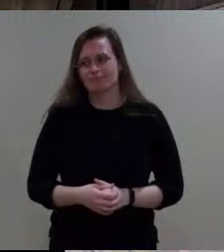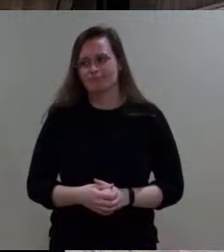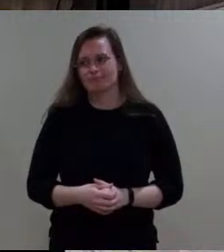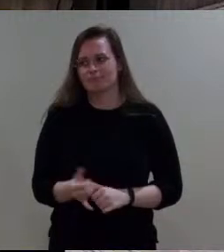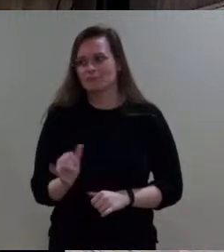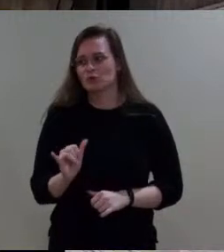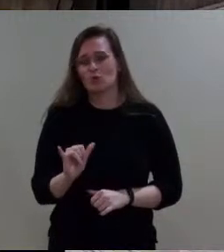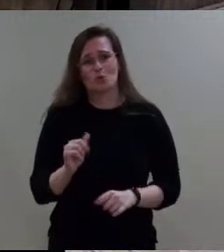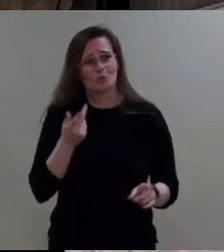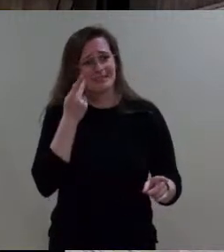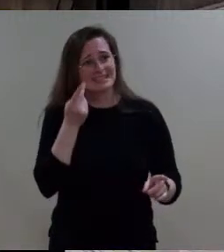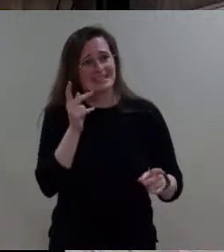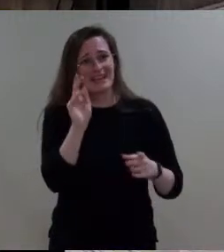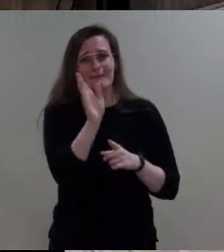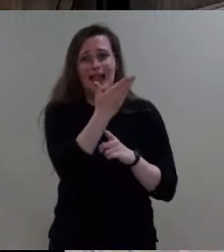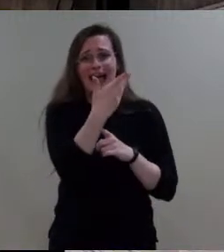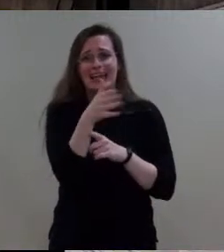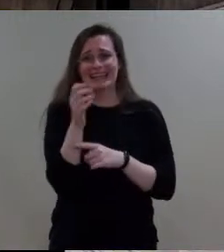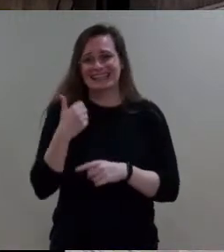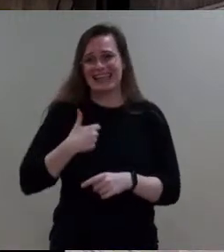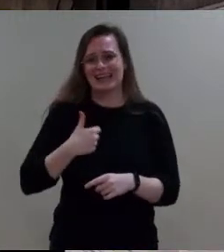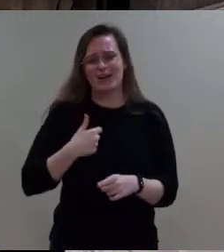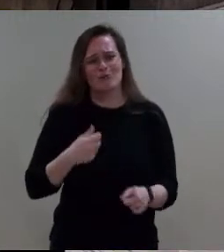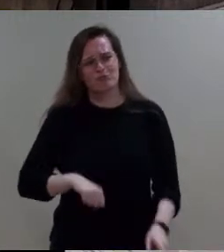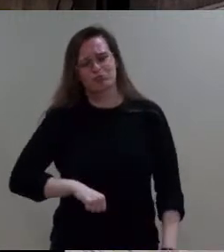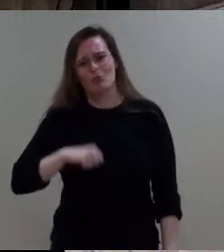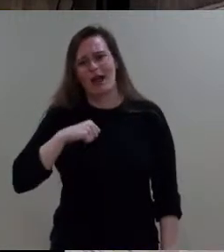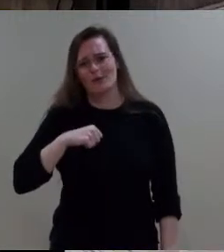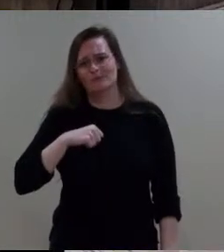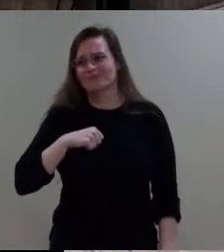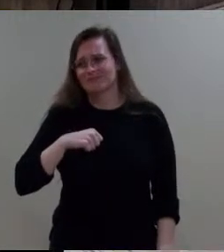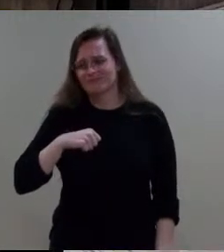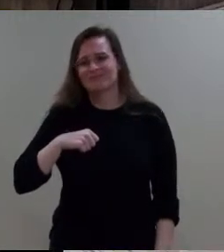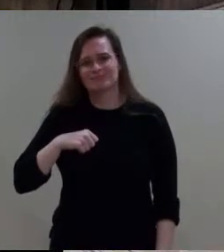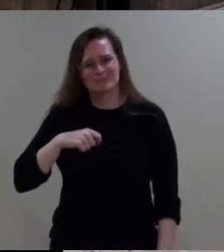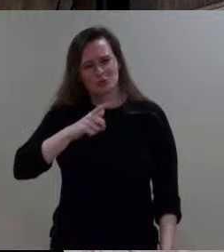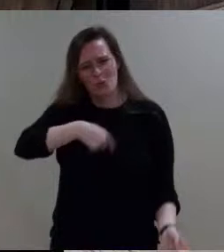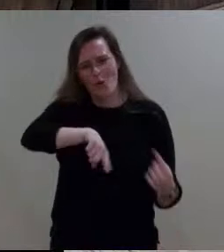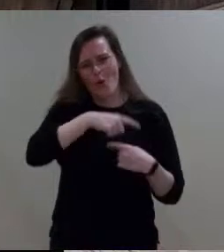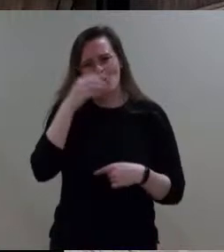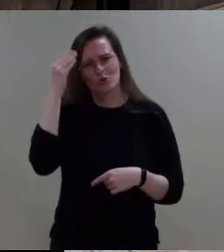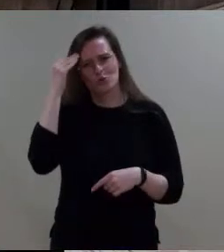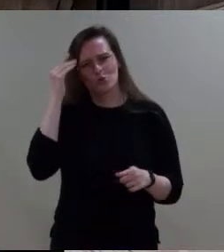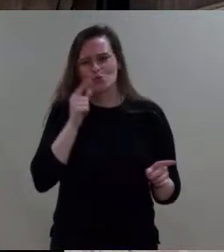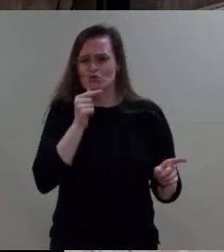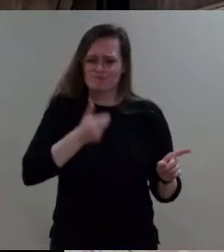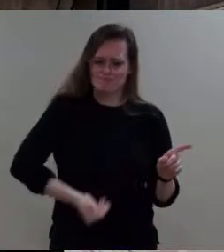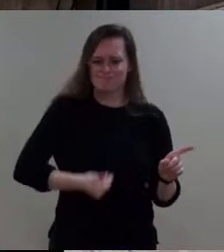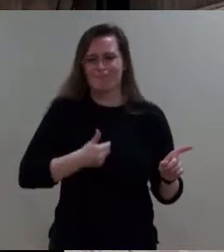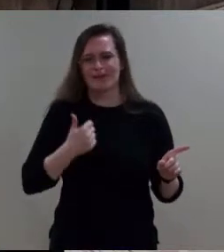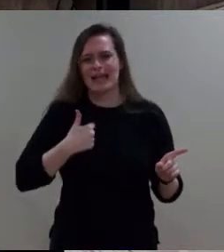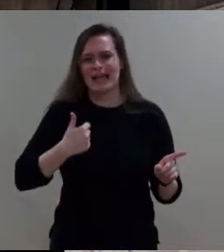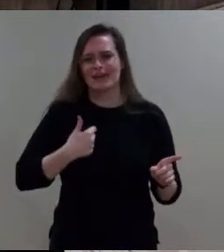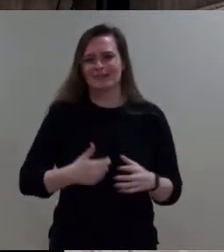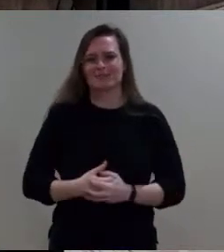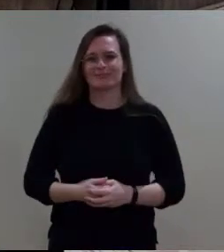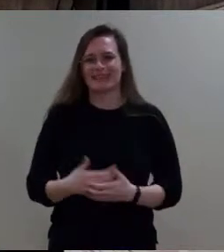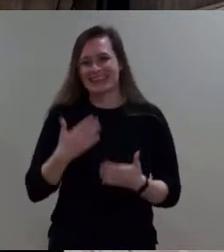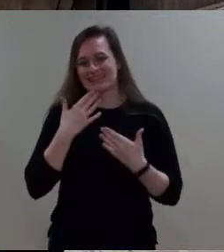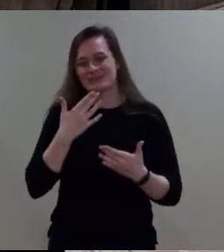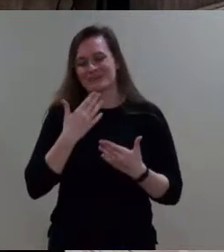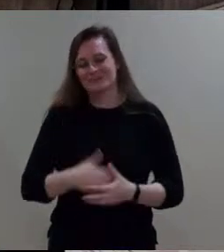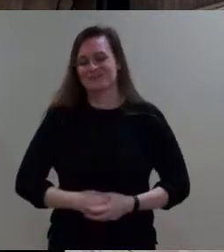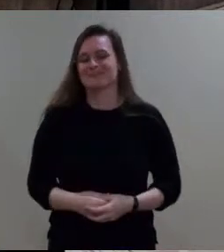Canada flag in that room, and everybody knew that who Canada was. So thank you for that.